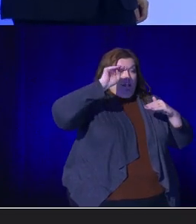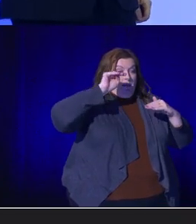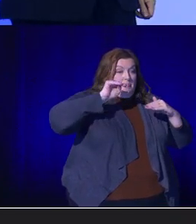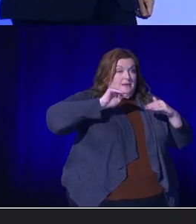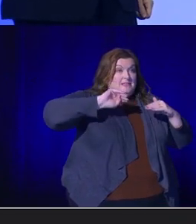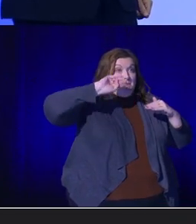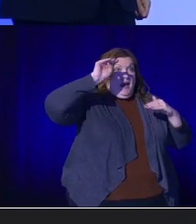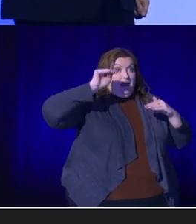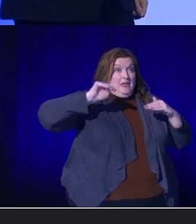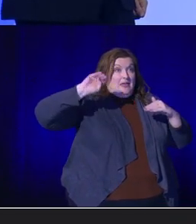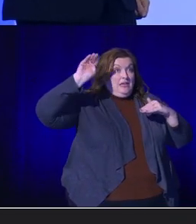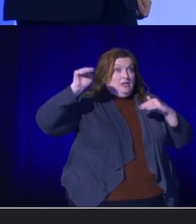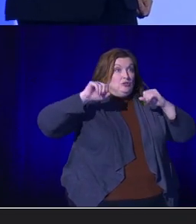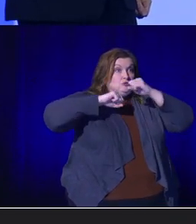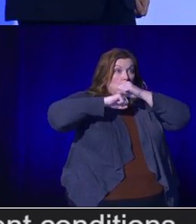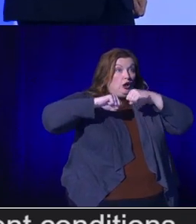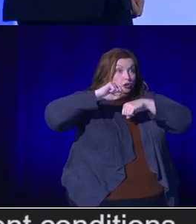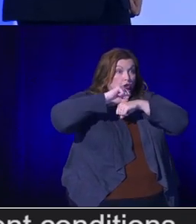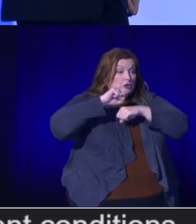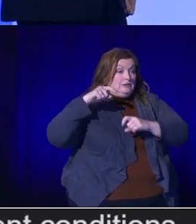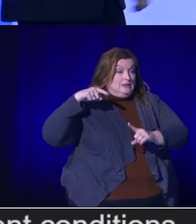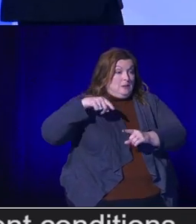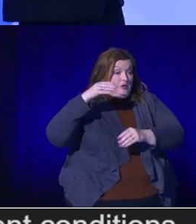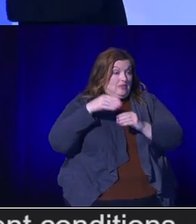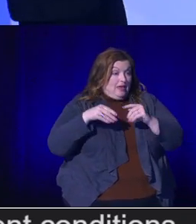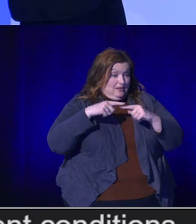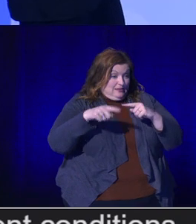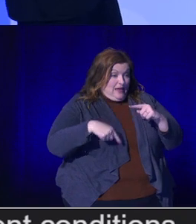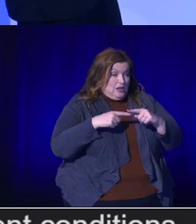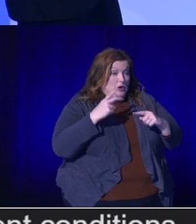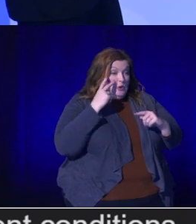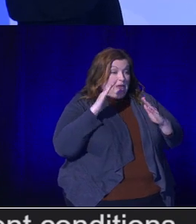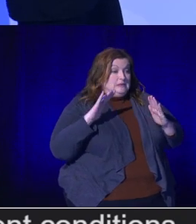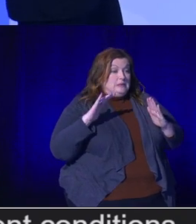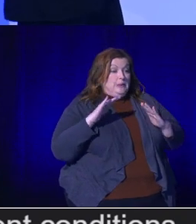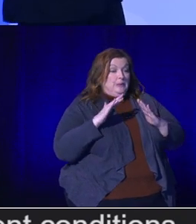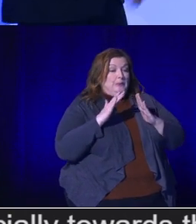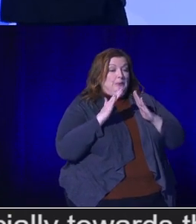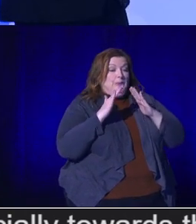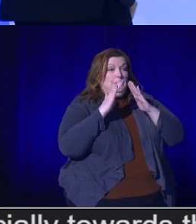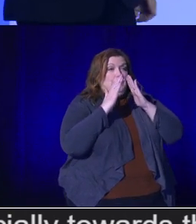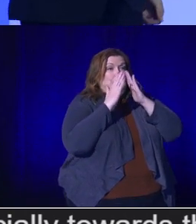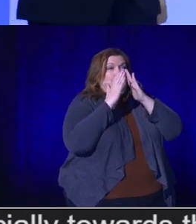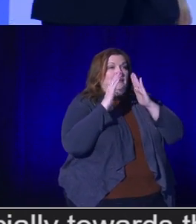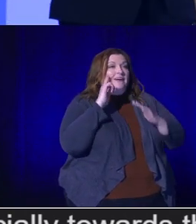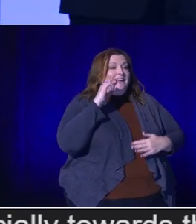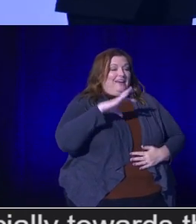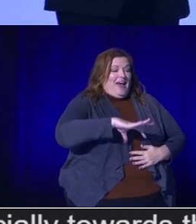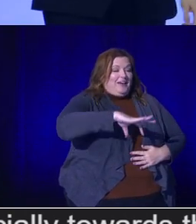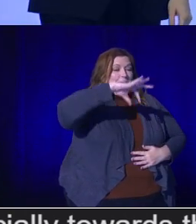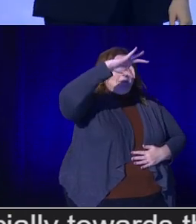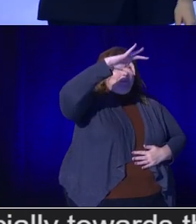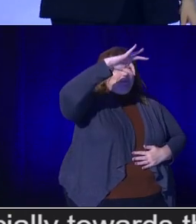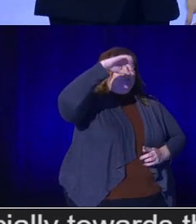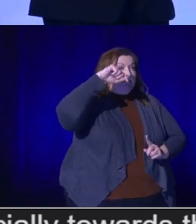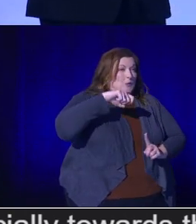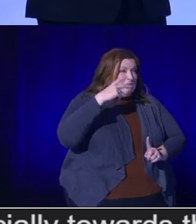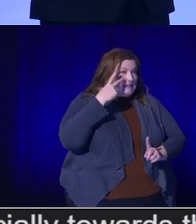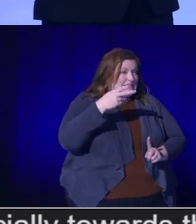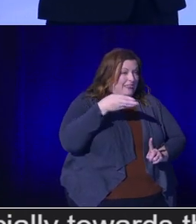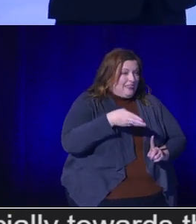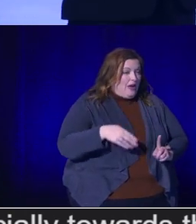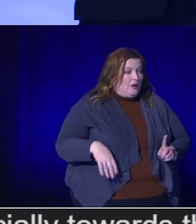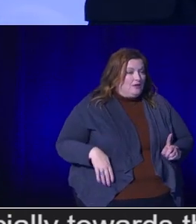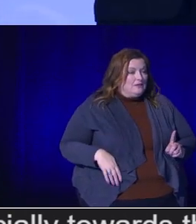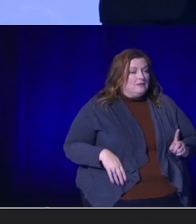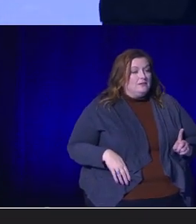structures, especially towards the end of the cycle there. You can see sort of a beautiful dendrite popping up at the very end there. And we